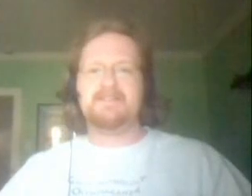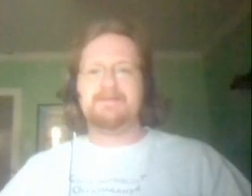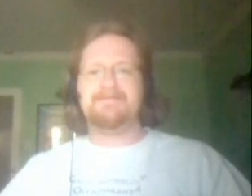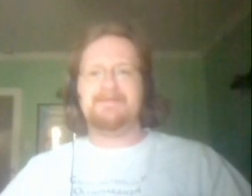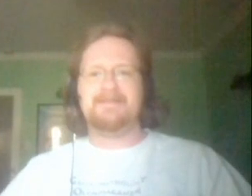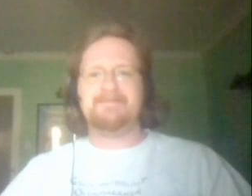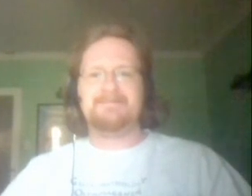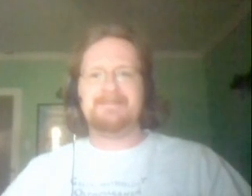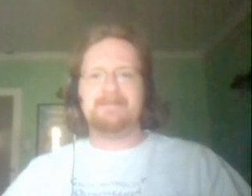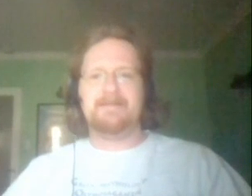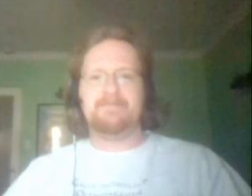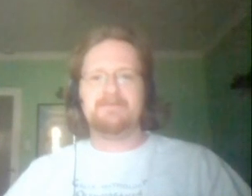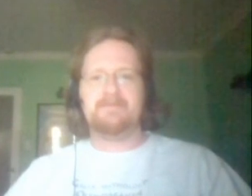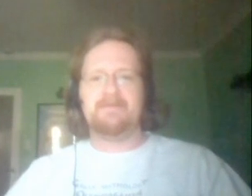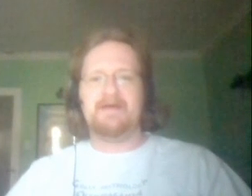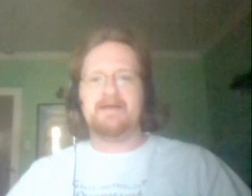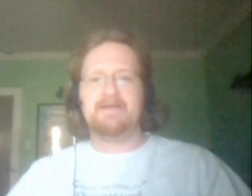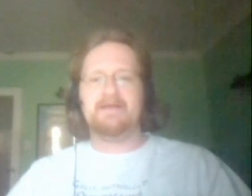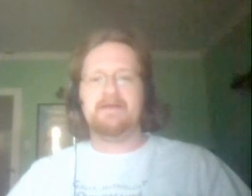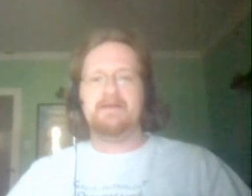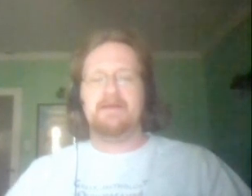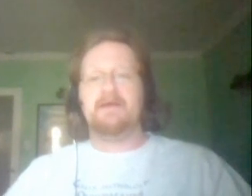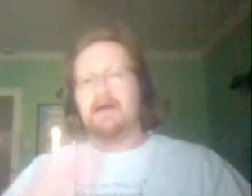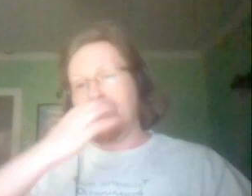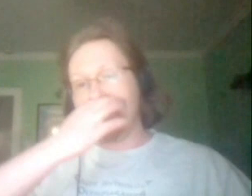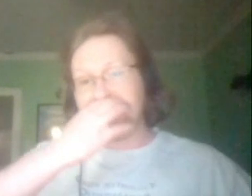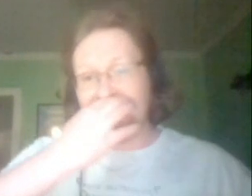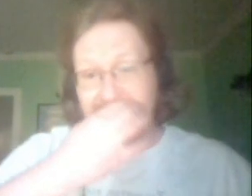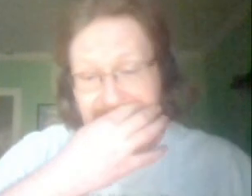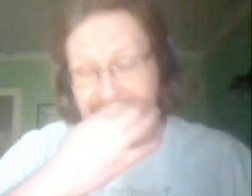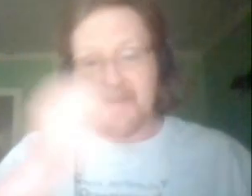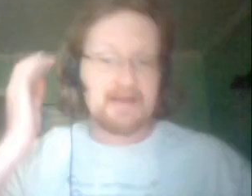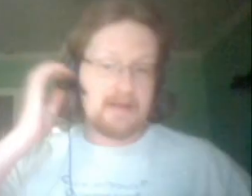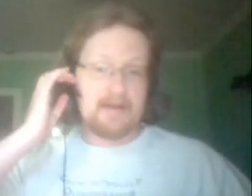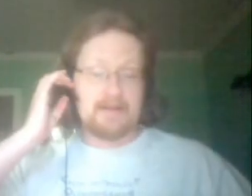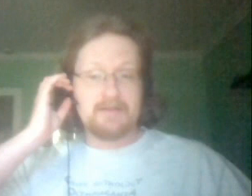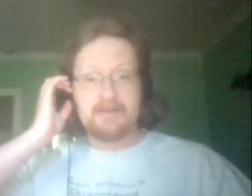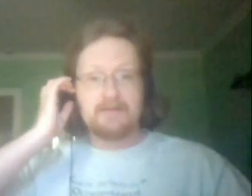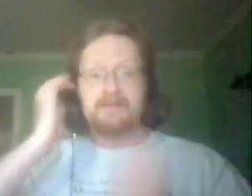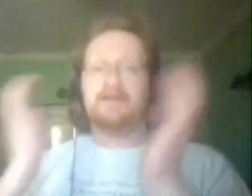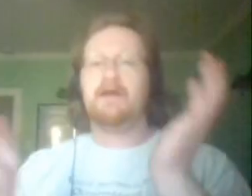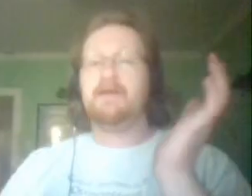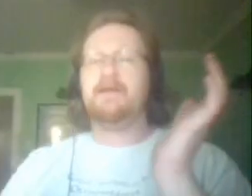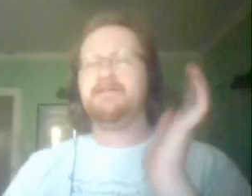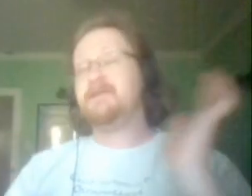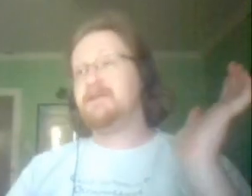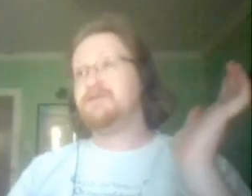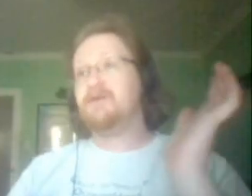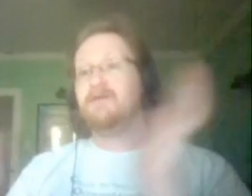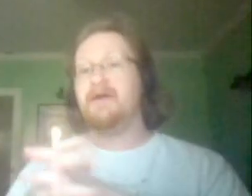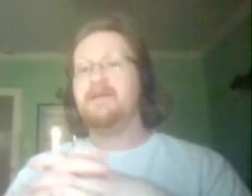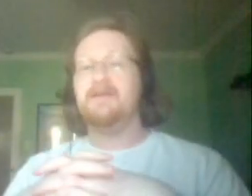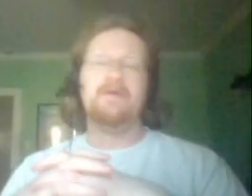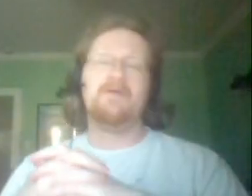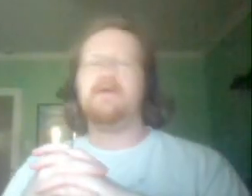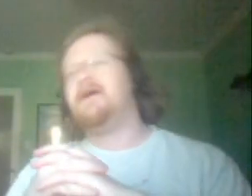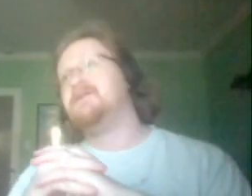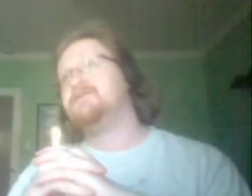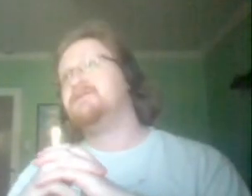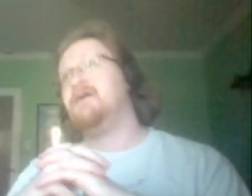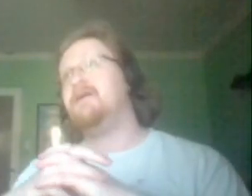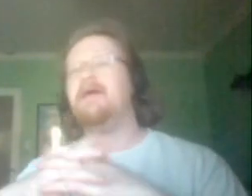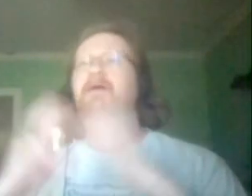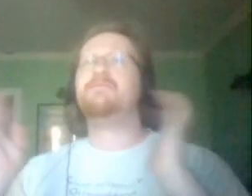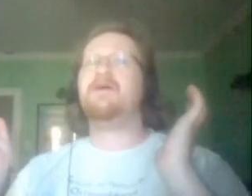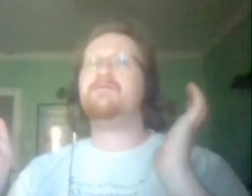instead, just when I think I'm done, they pull me back in. I was all like, oh, I got a little tiny, cheeky, strong, bad email